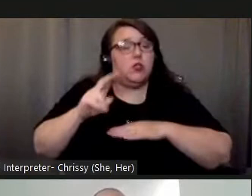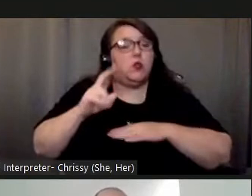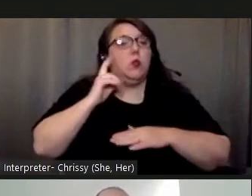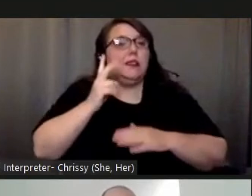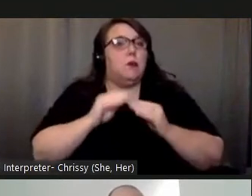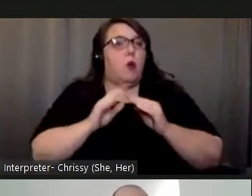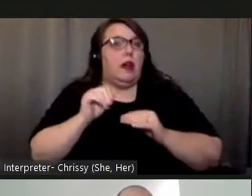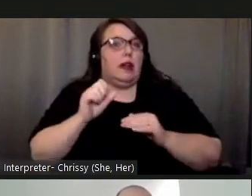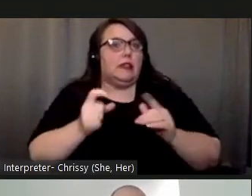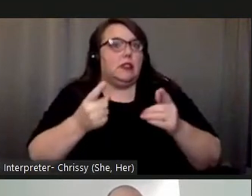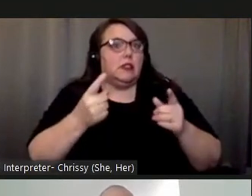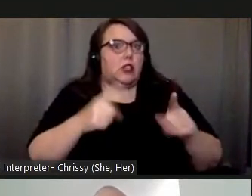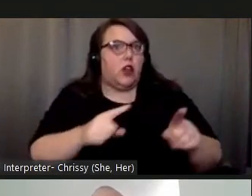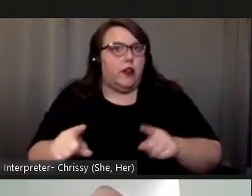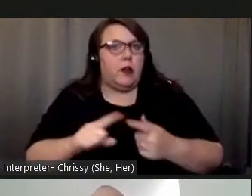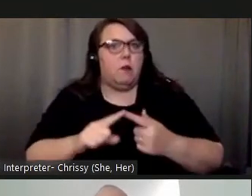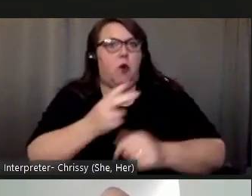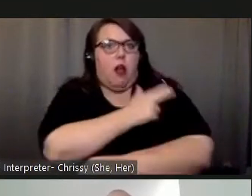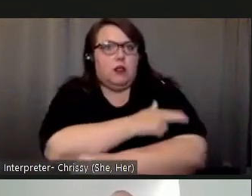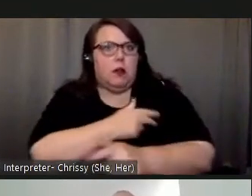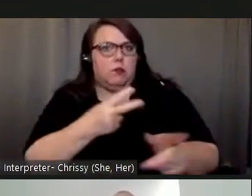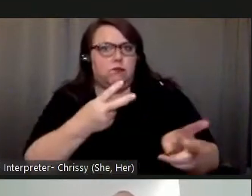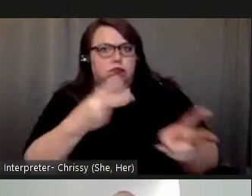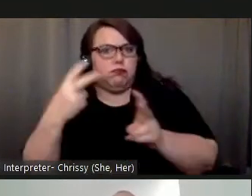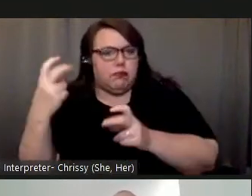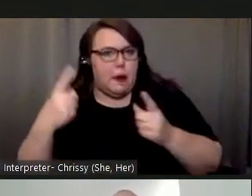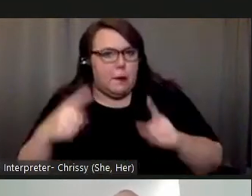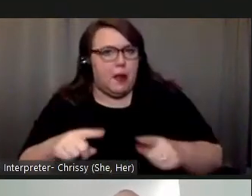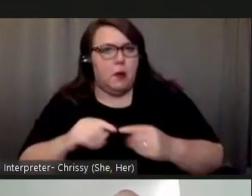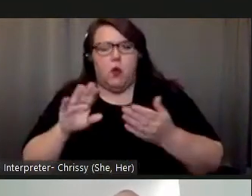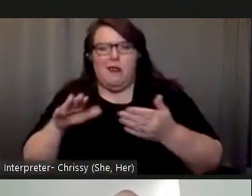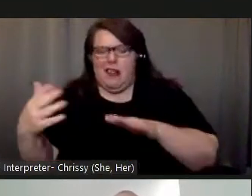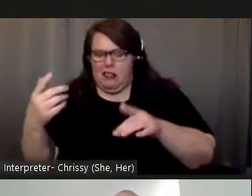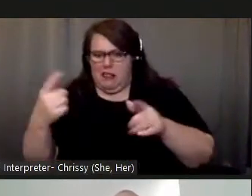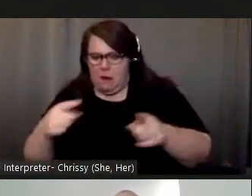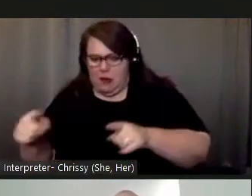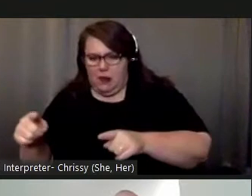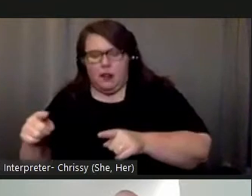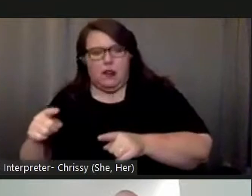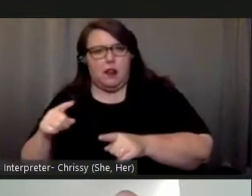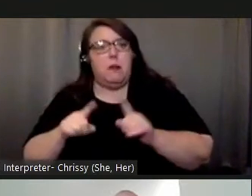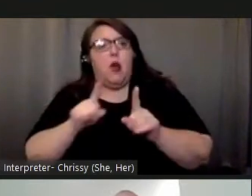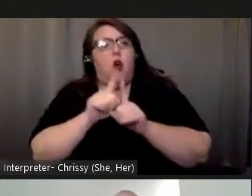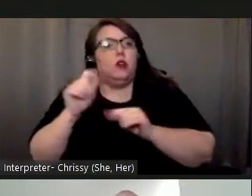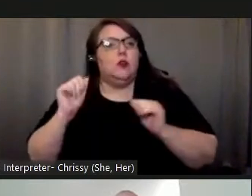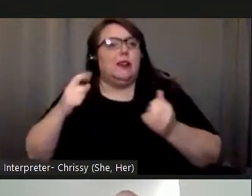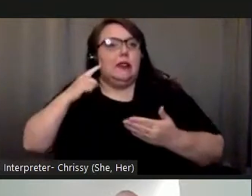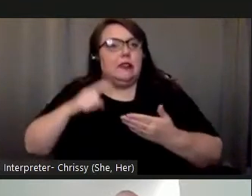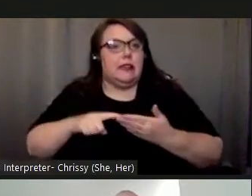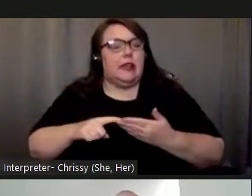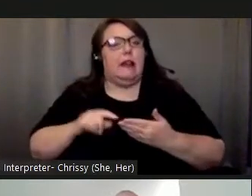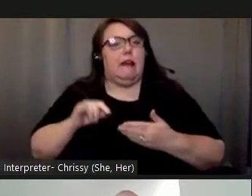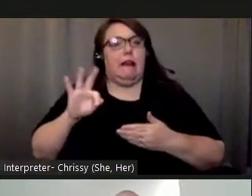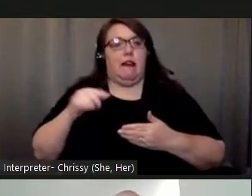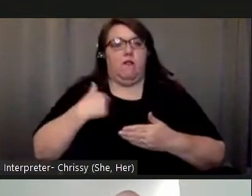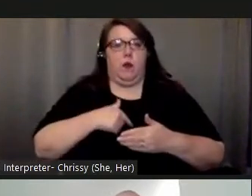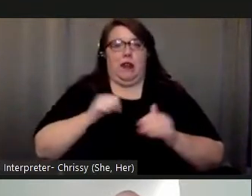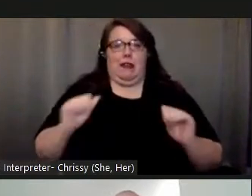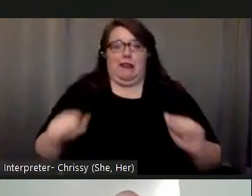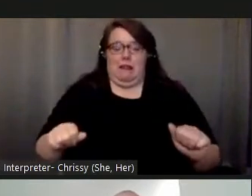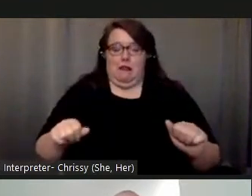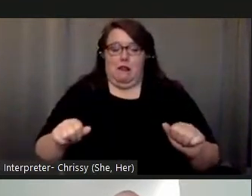more hospitalizations occurring, more deaths occurring. But what we also see is, if we're able to maintain the level